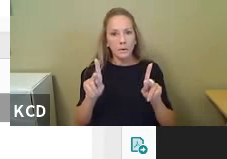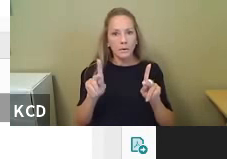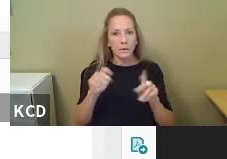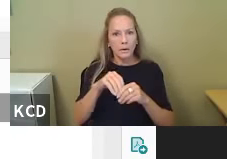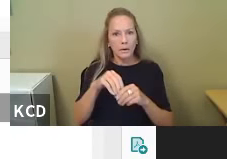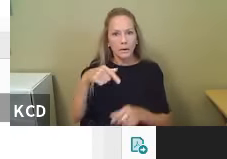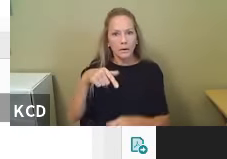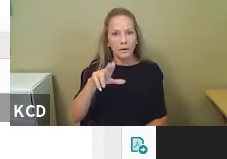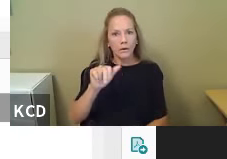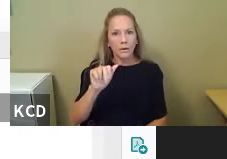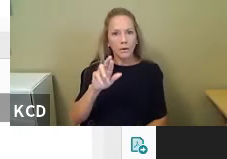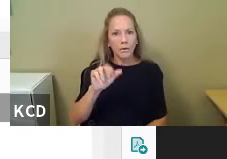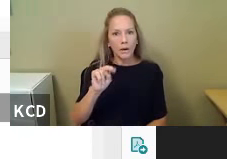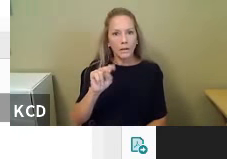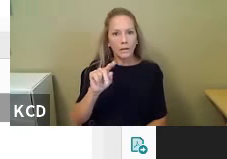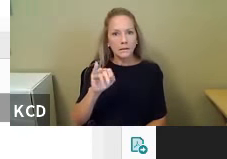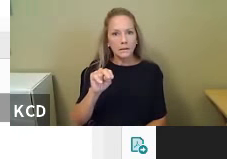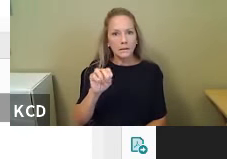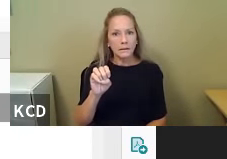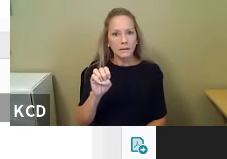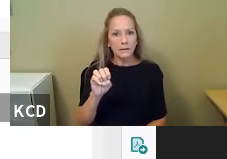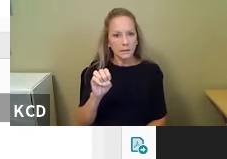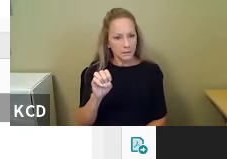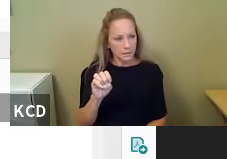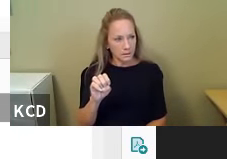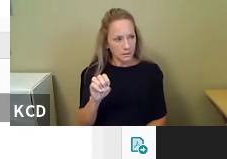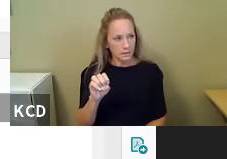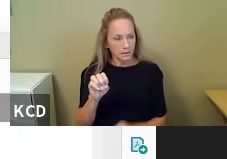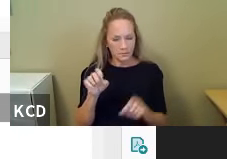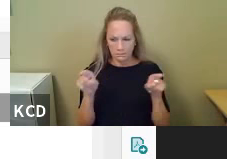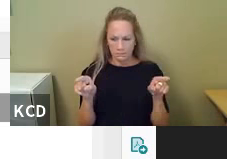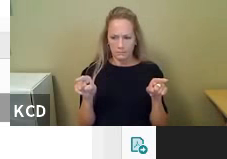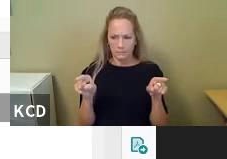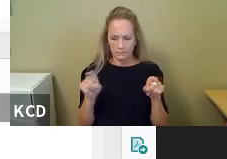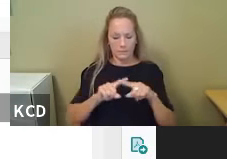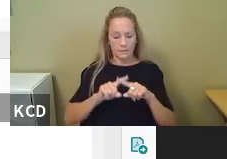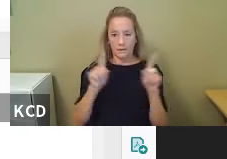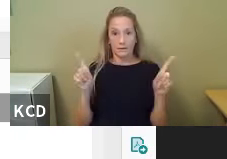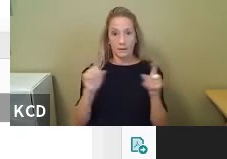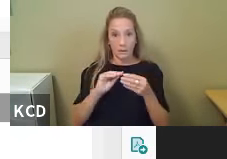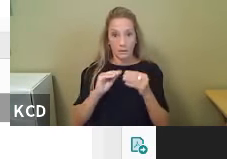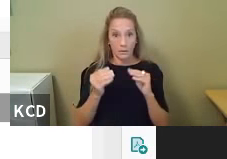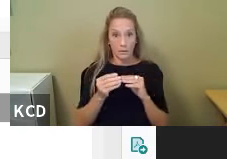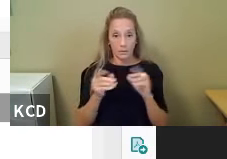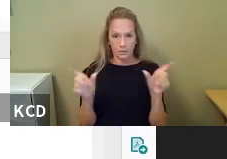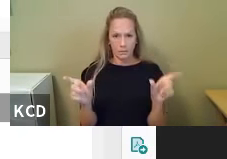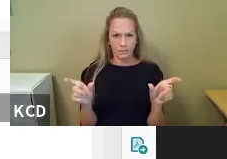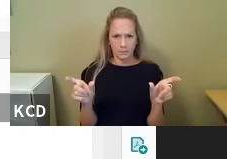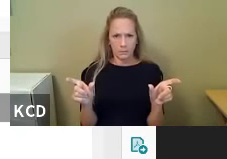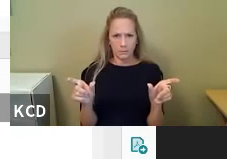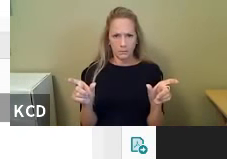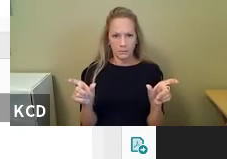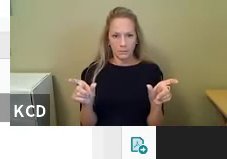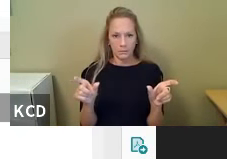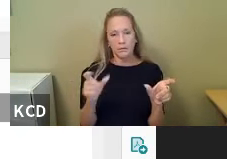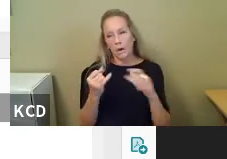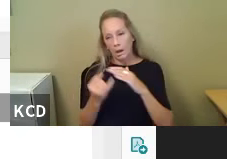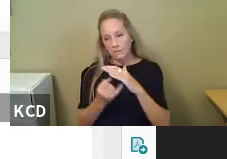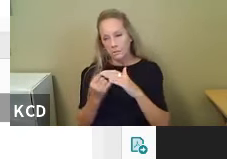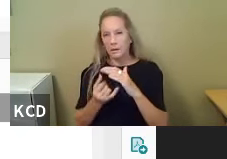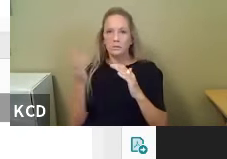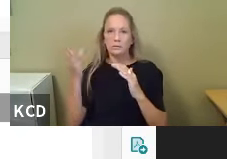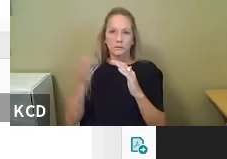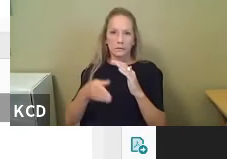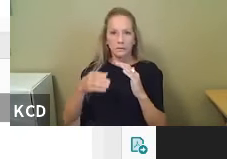quarantine. Yes. So that's a really significant difference. And or isolation or quarantine, but